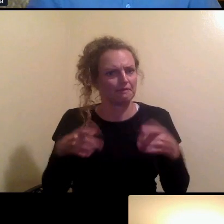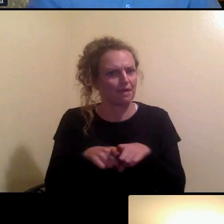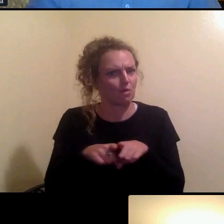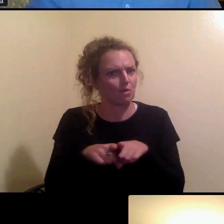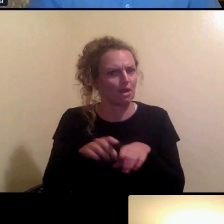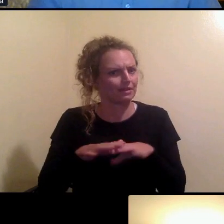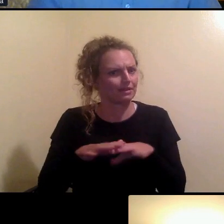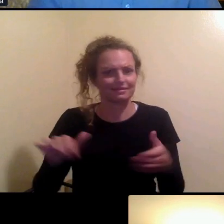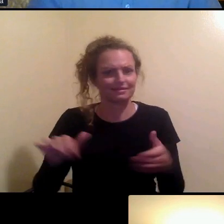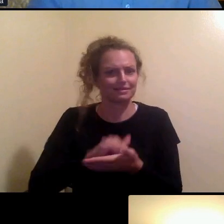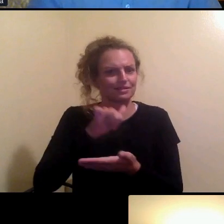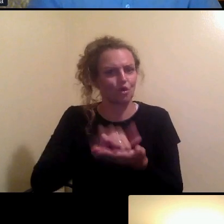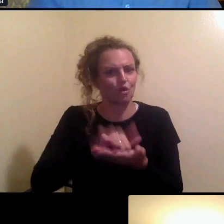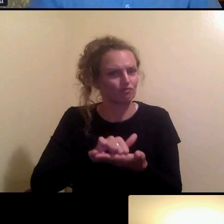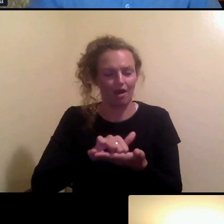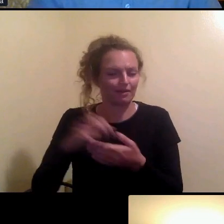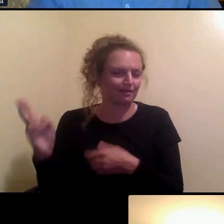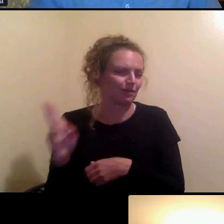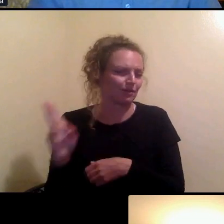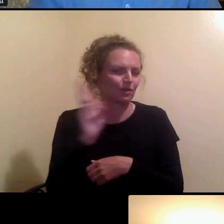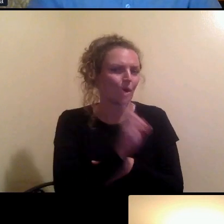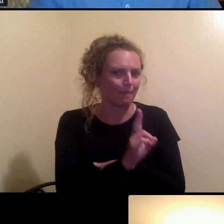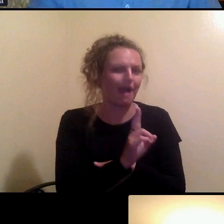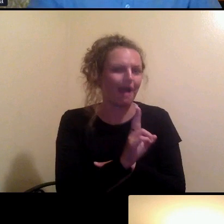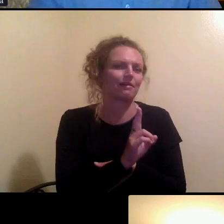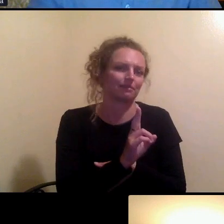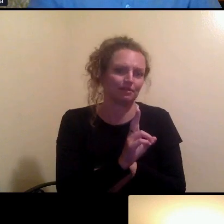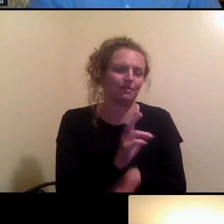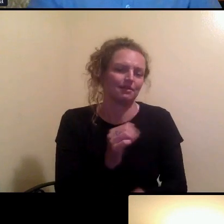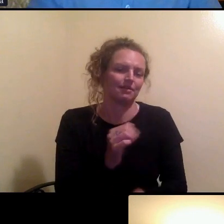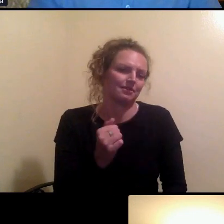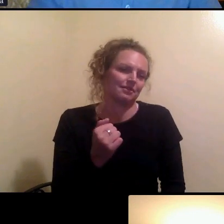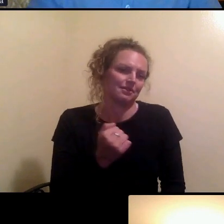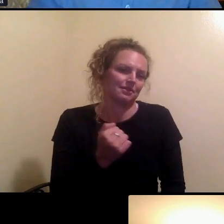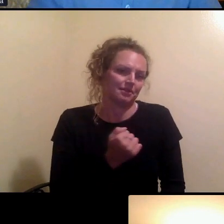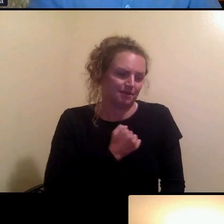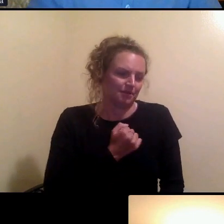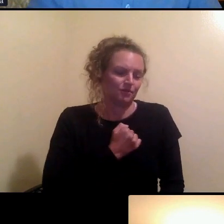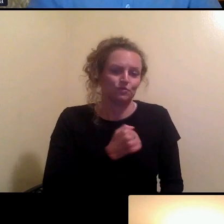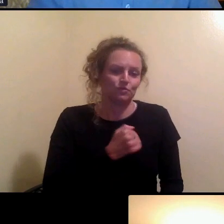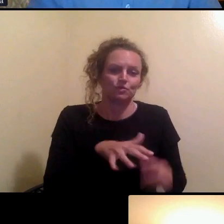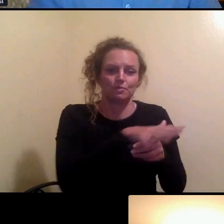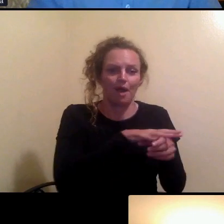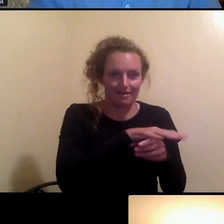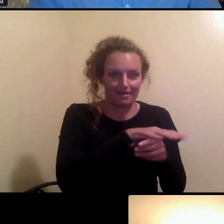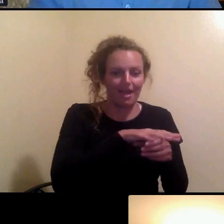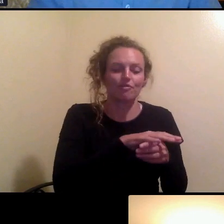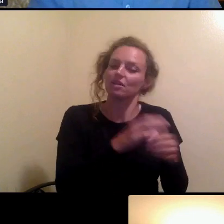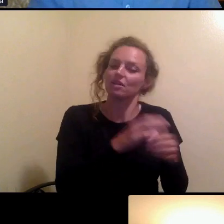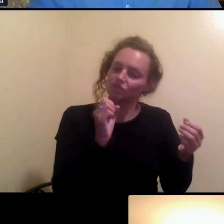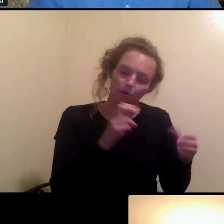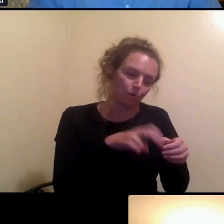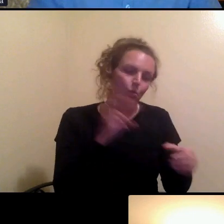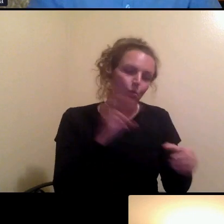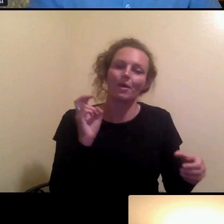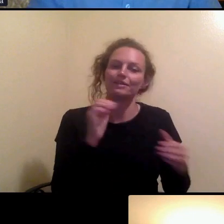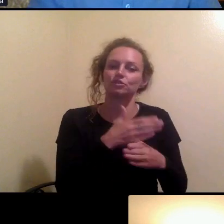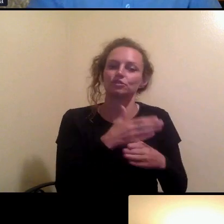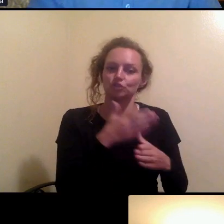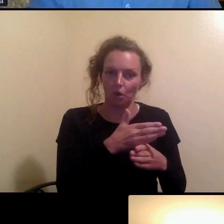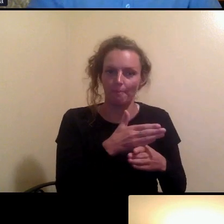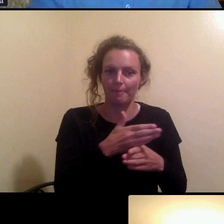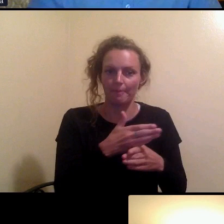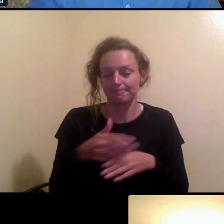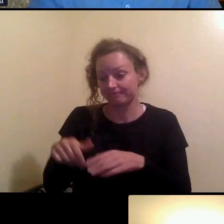a manual chair. So I dropped my job and started Open Doors. And our mission is to make goods and services accessible to people with disabilities